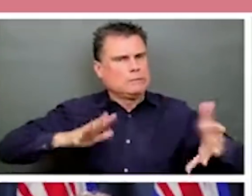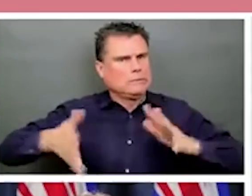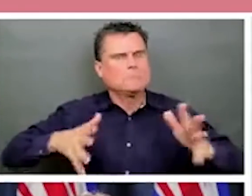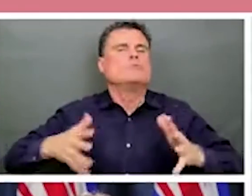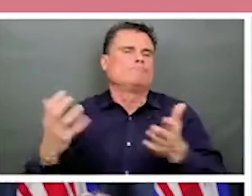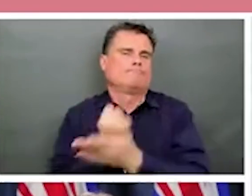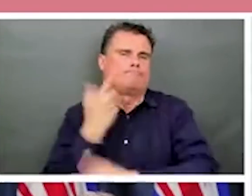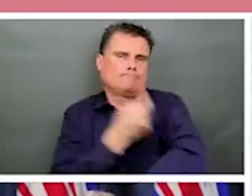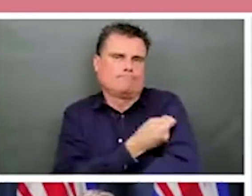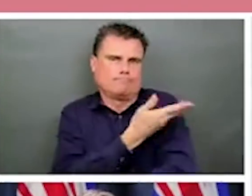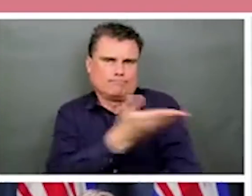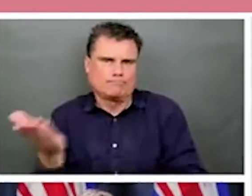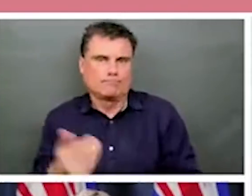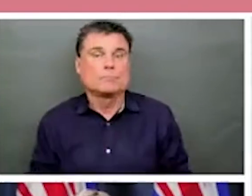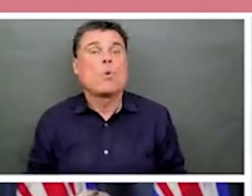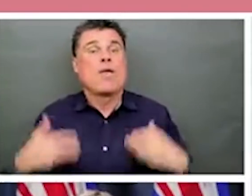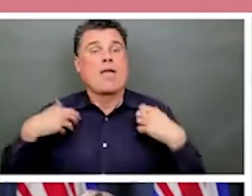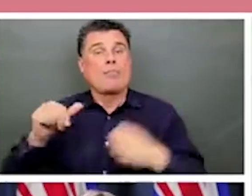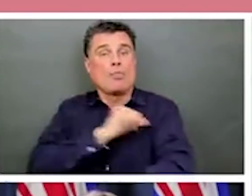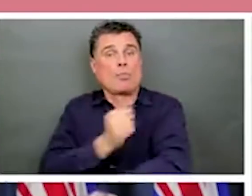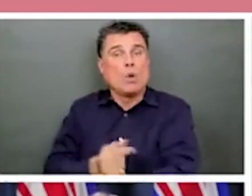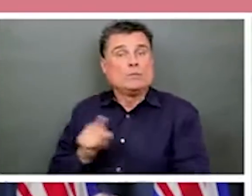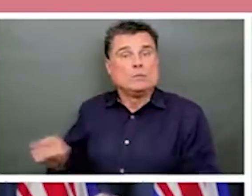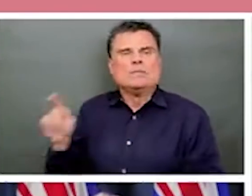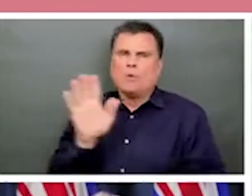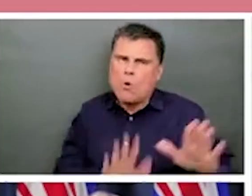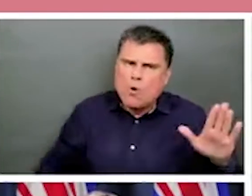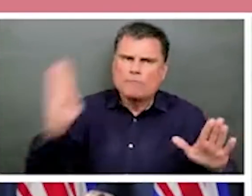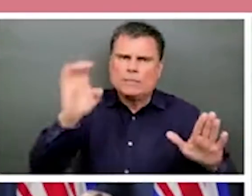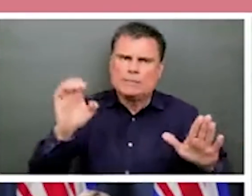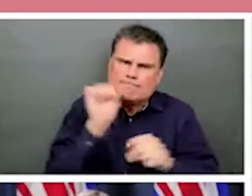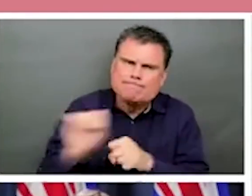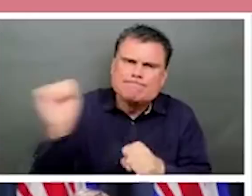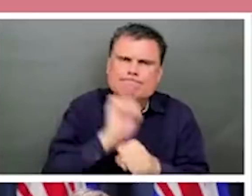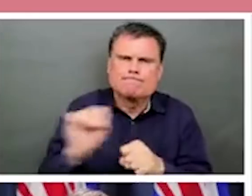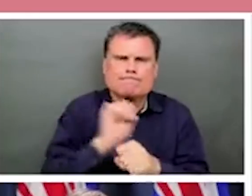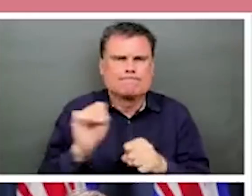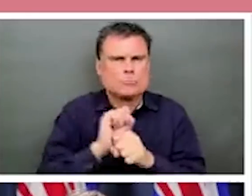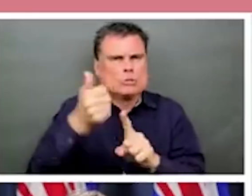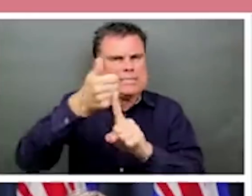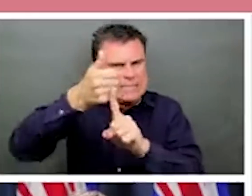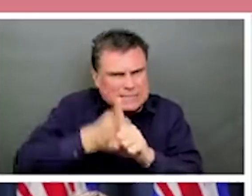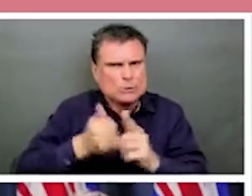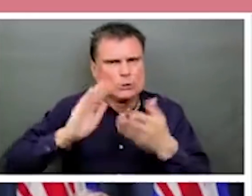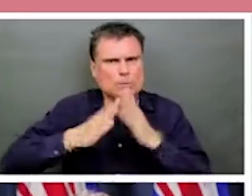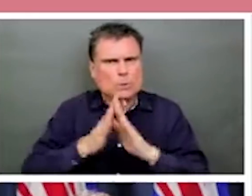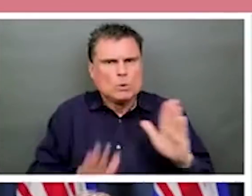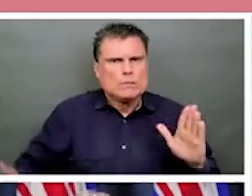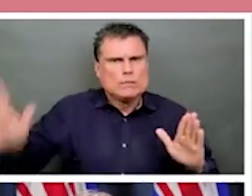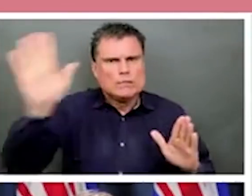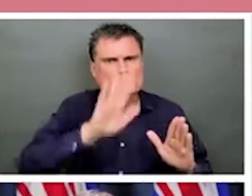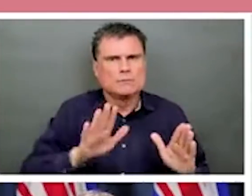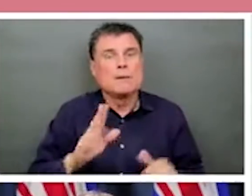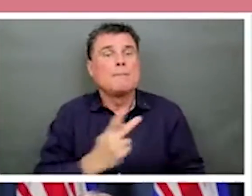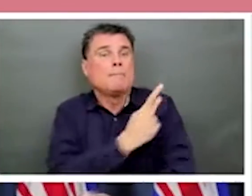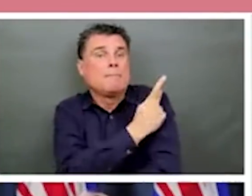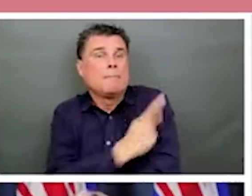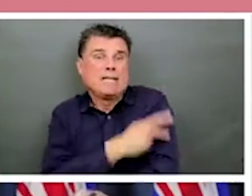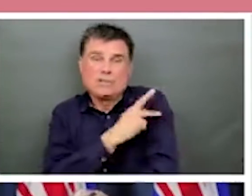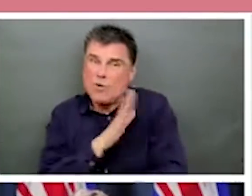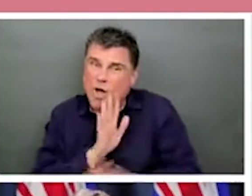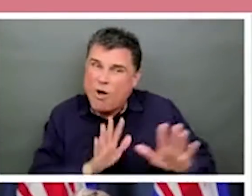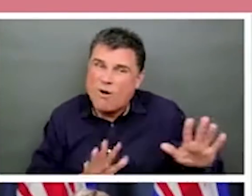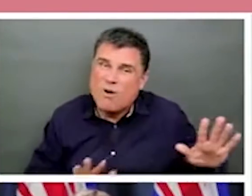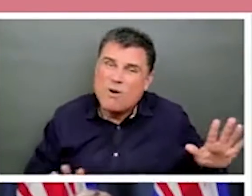authorities, they're working hard in every community, because these patients are spread across our whole province, to make